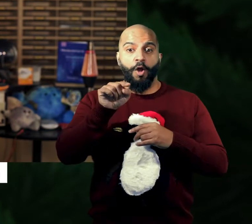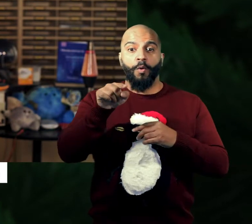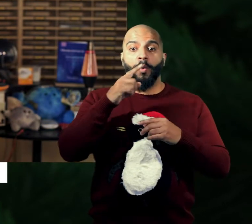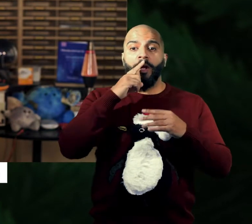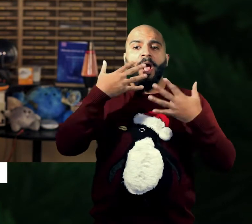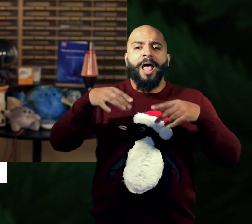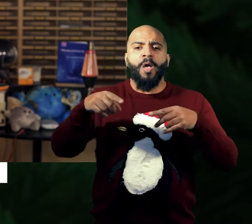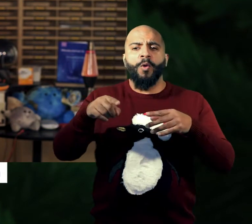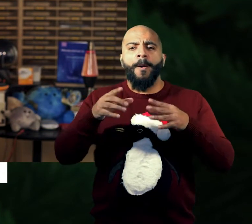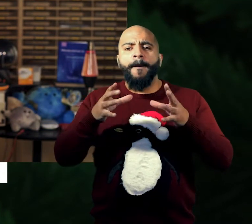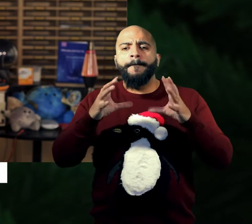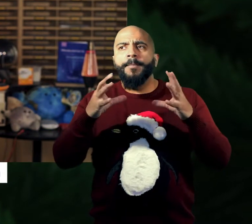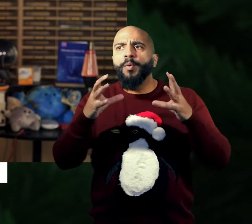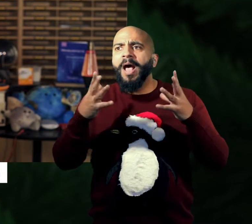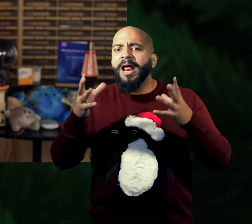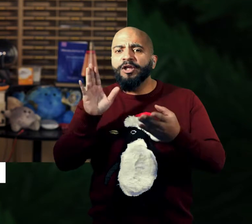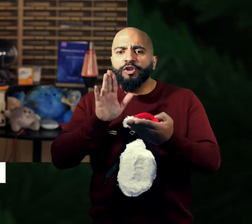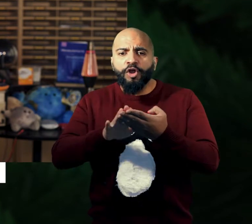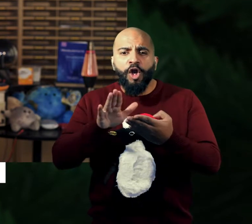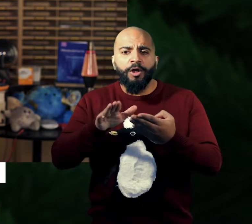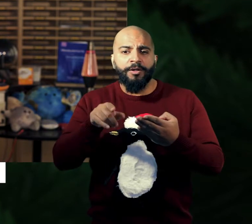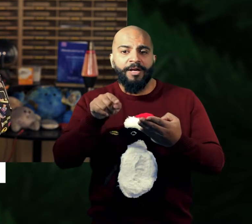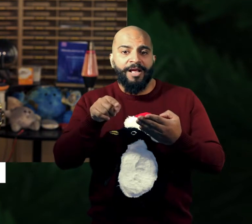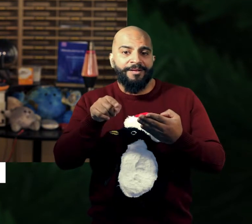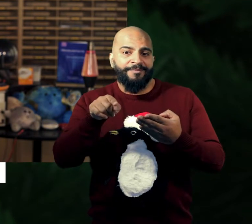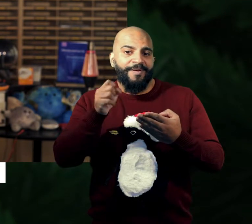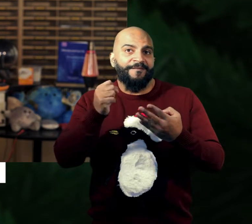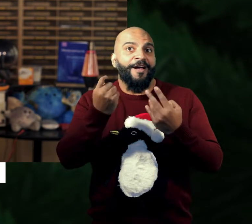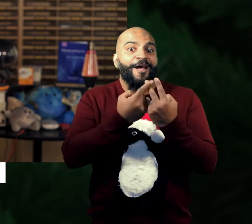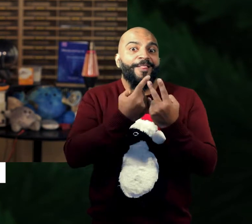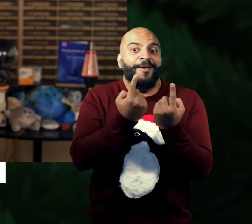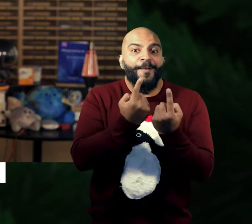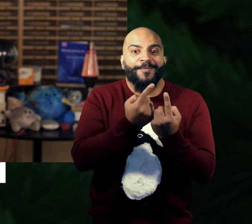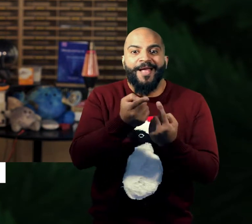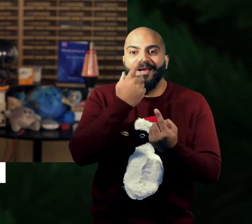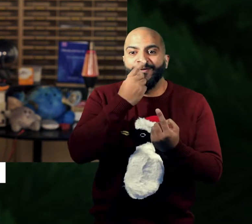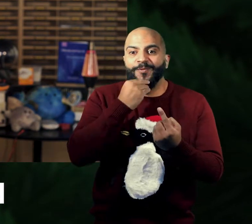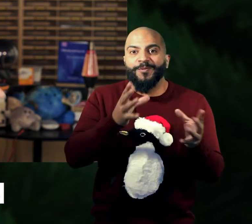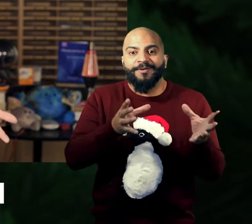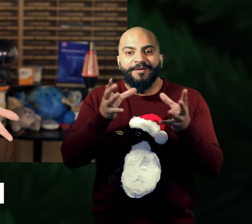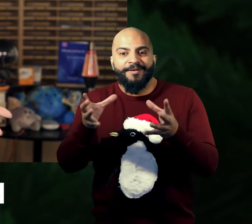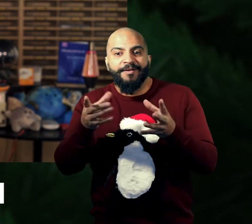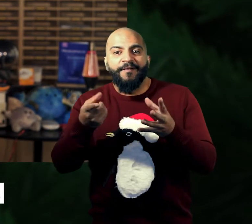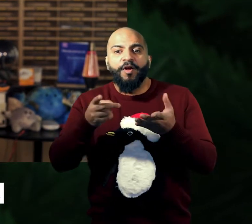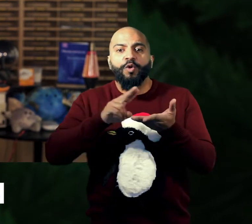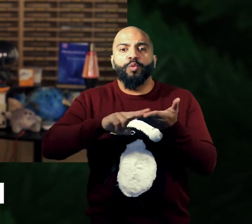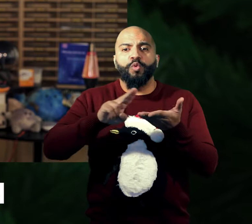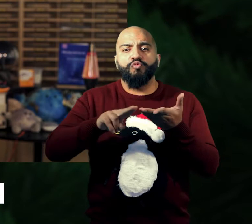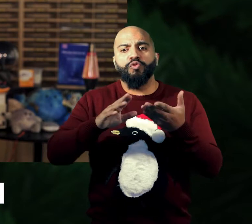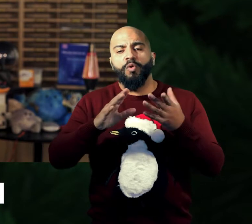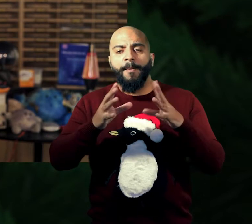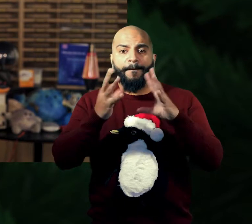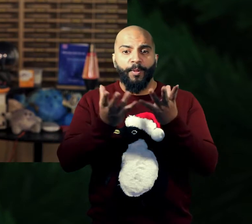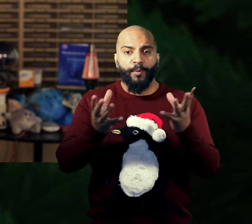to allow the balloon to actually touch the object. If you do this, the charges are able to move from one object to another and thereby neutralising